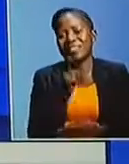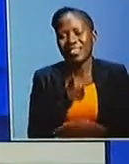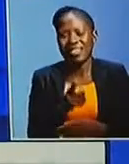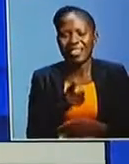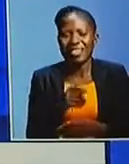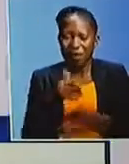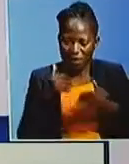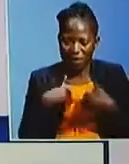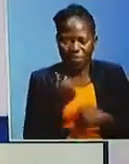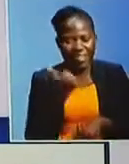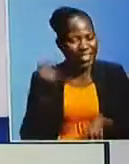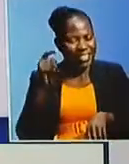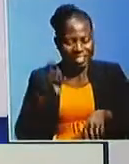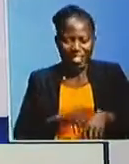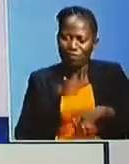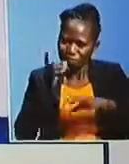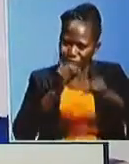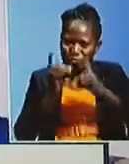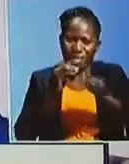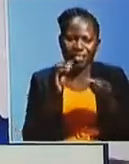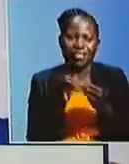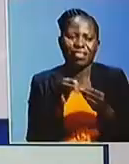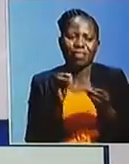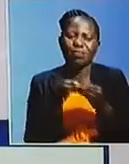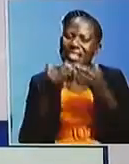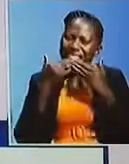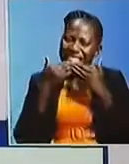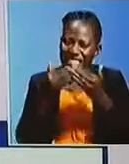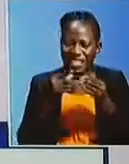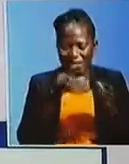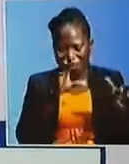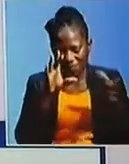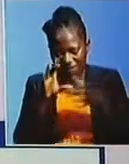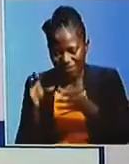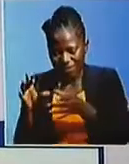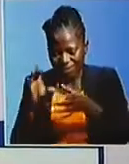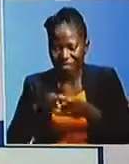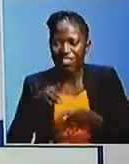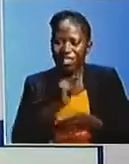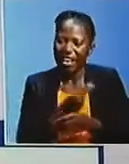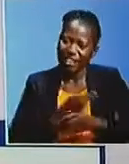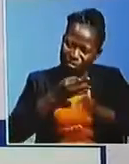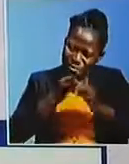to delve into that a little bit more. Thank you for casting your thoughts on this, and